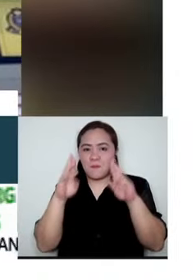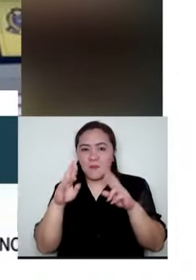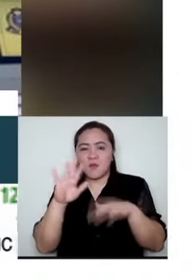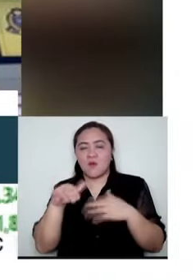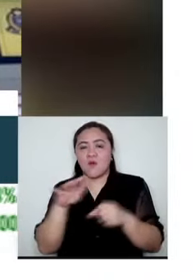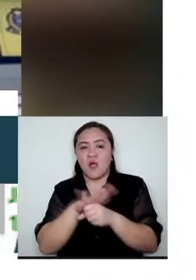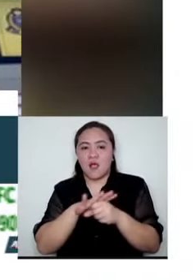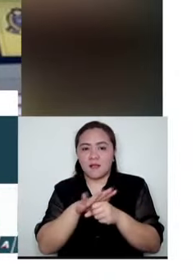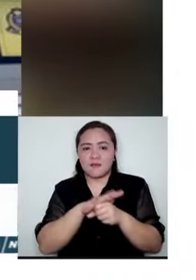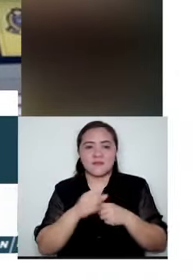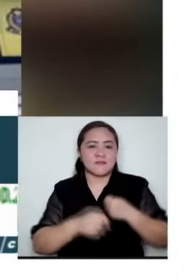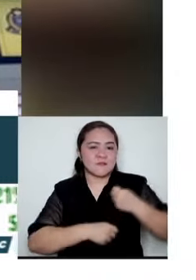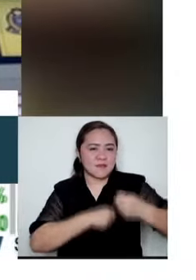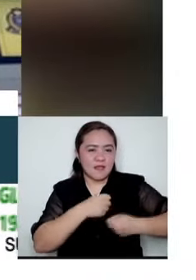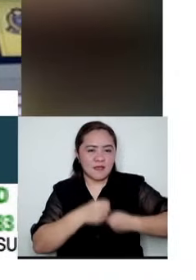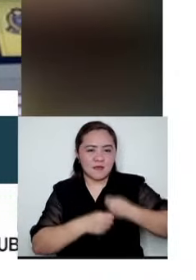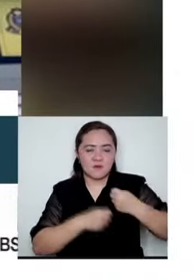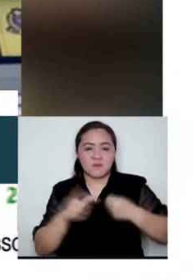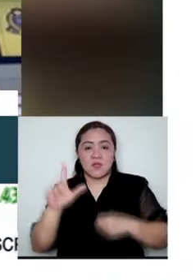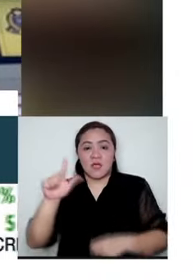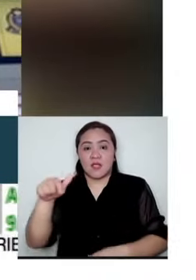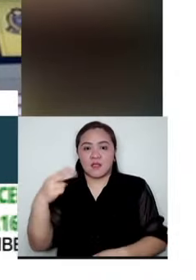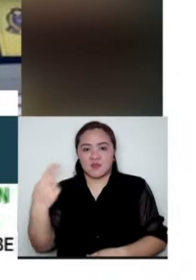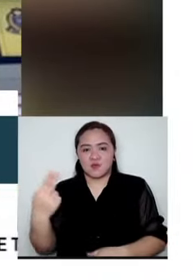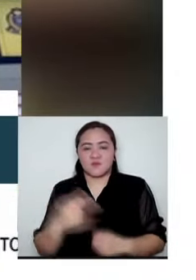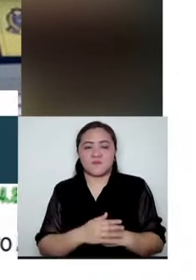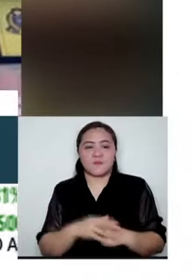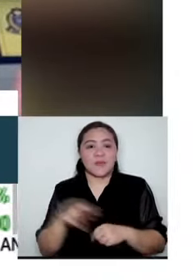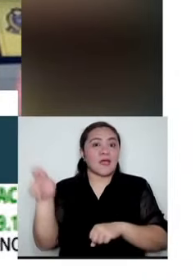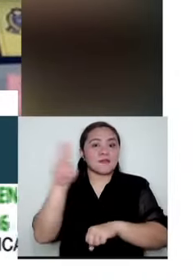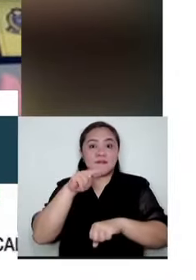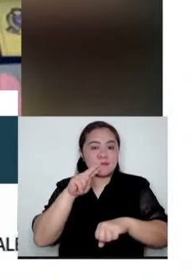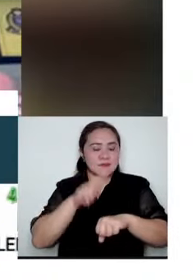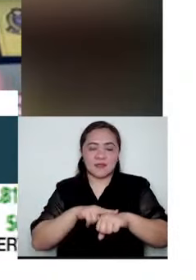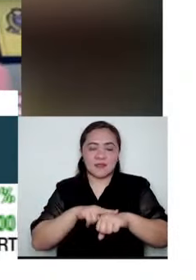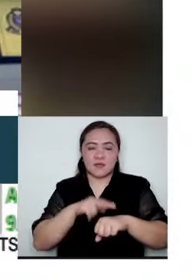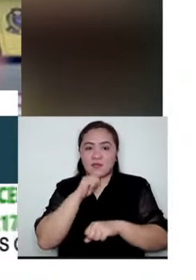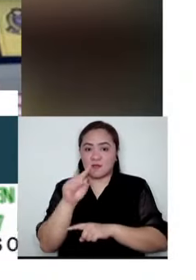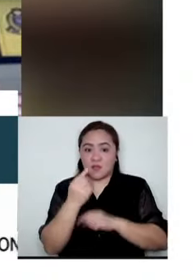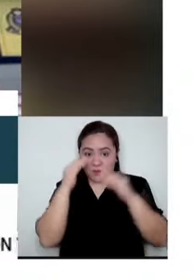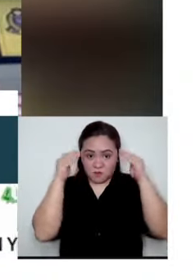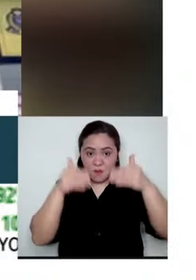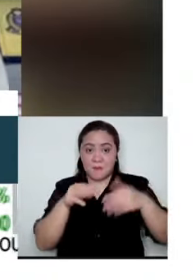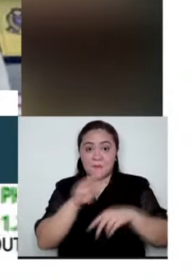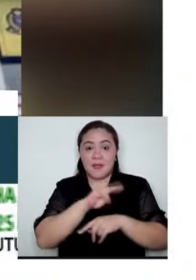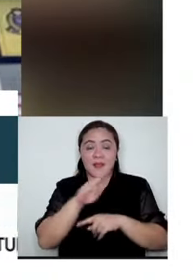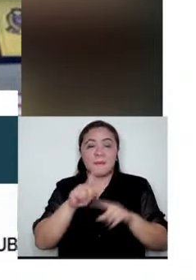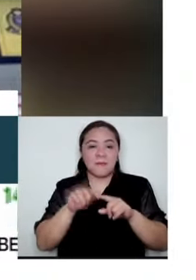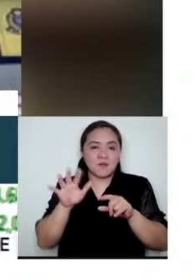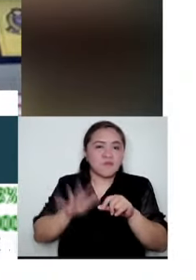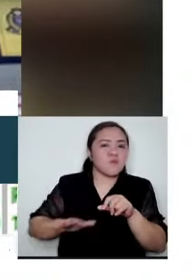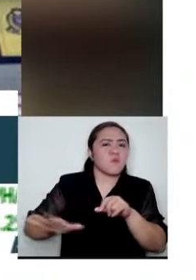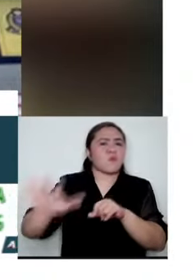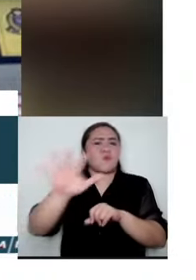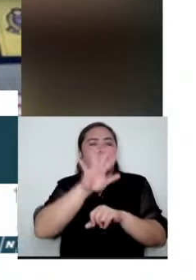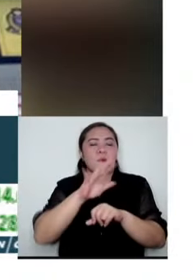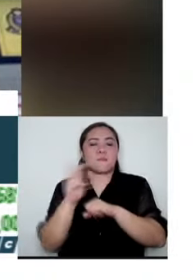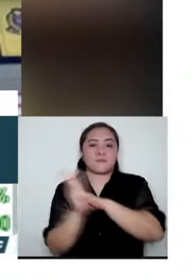sacrifices being made by our LGUs. Nationwide, okay. Not just the Metro Manila, but even the rural